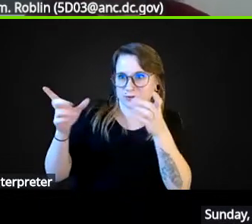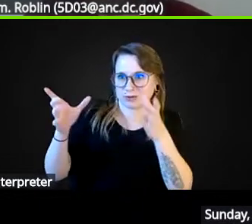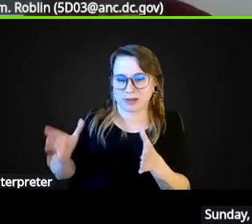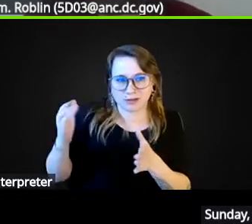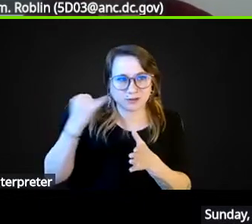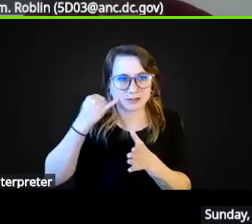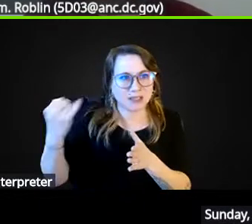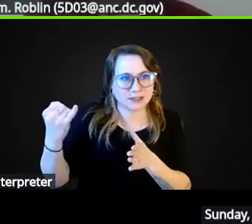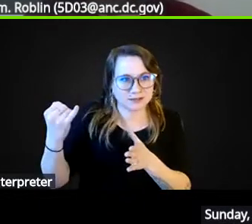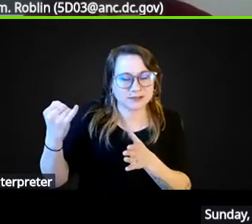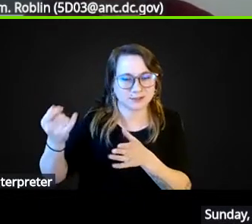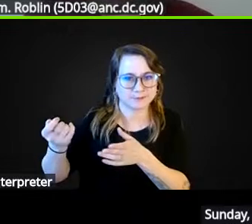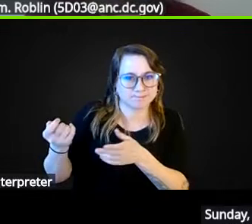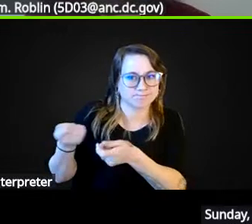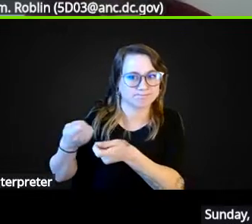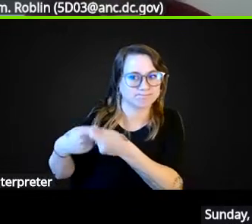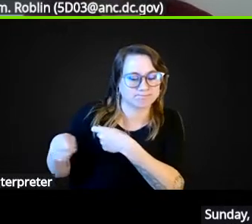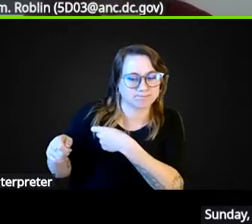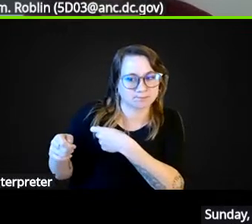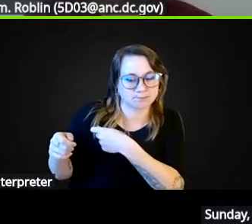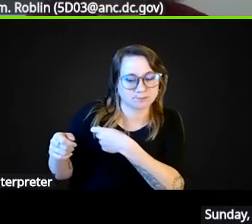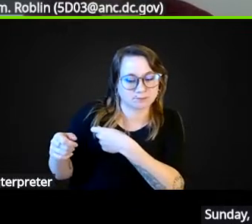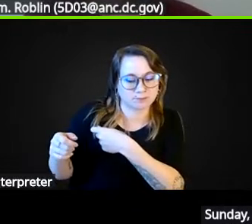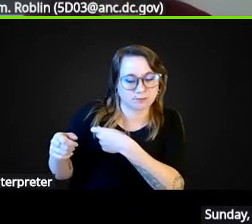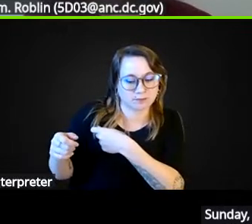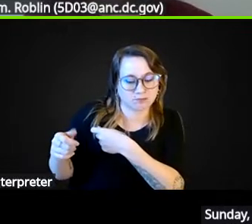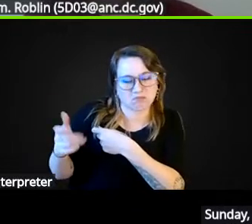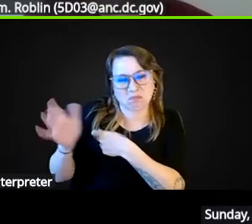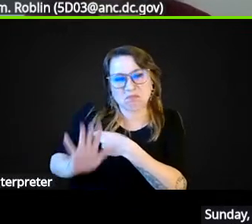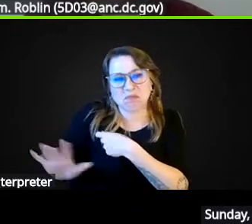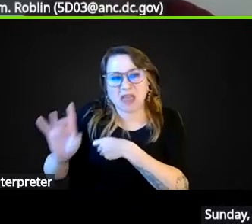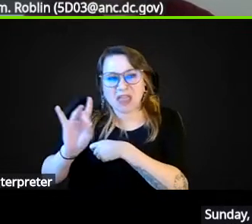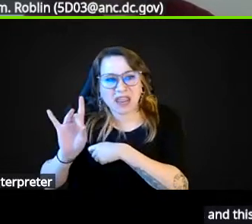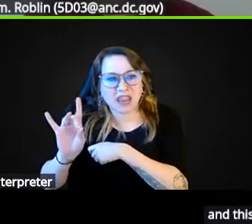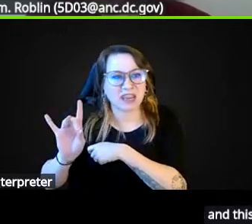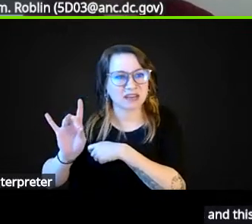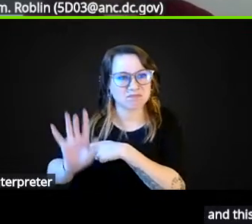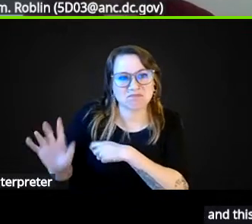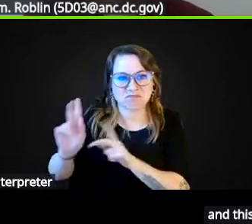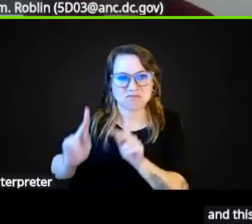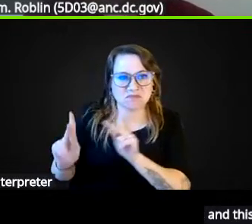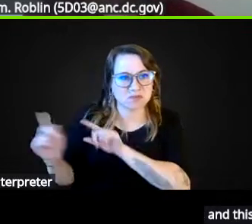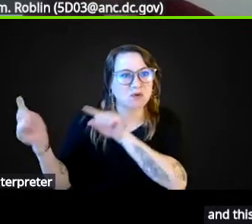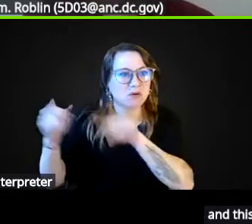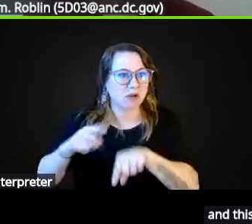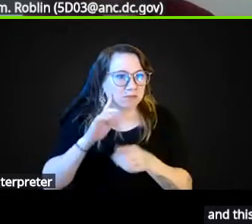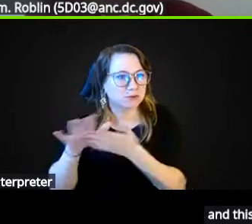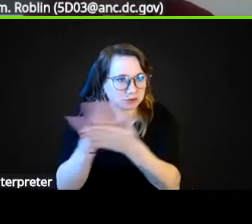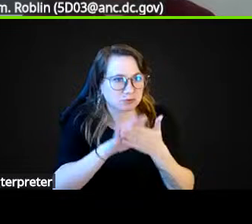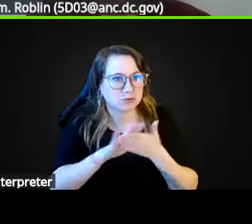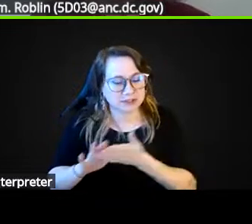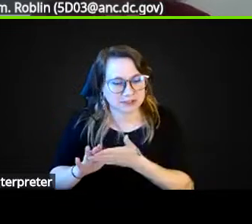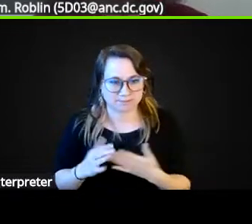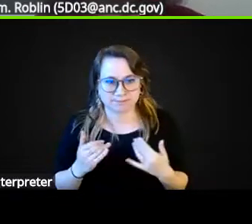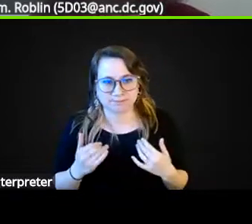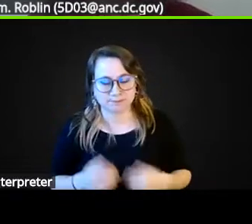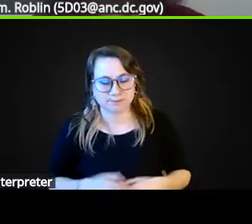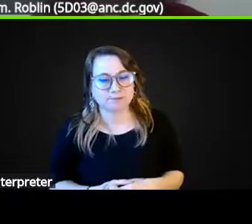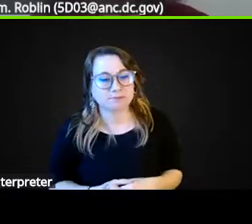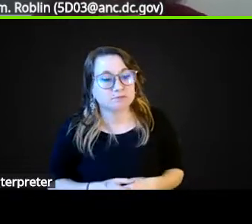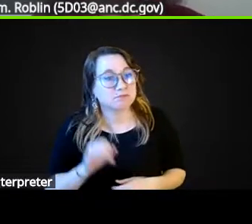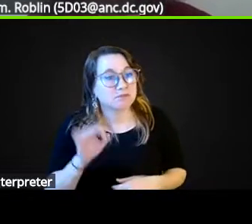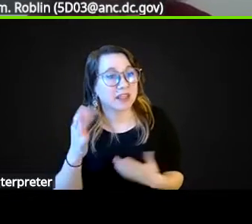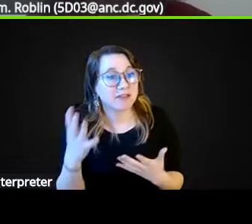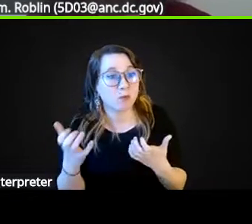and so about 8 or so people came and cleaned. So, and if you'd like to join